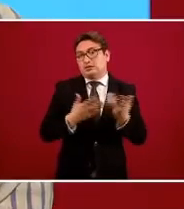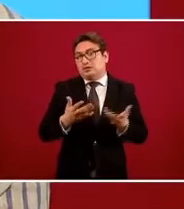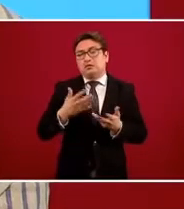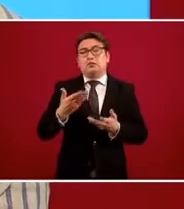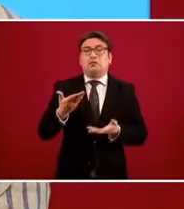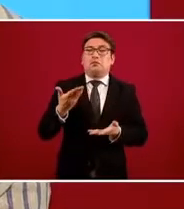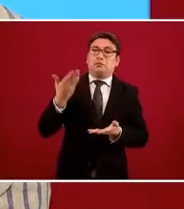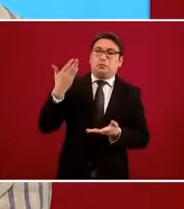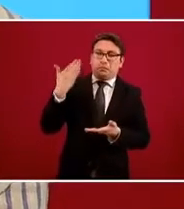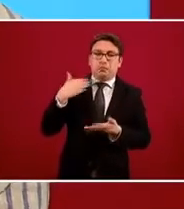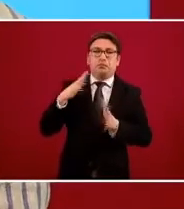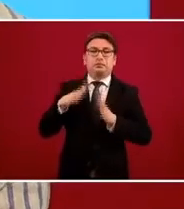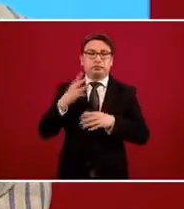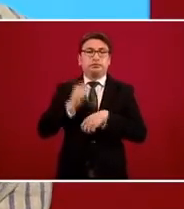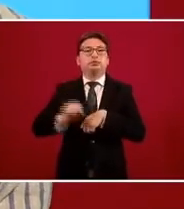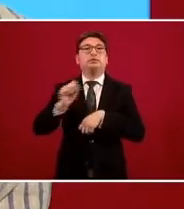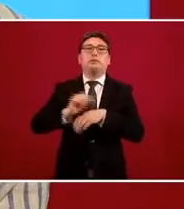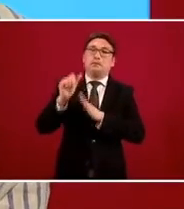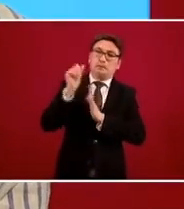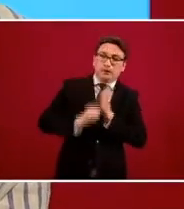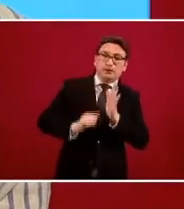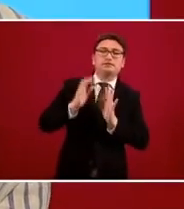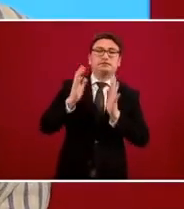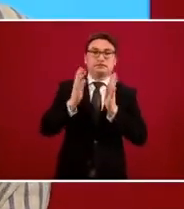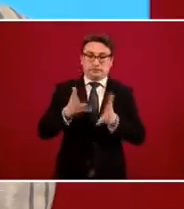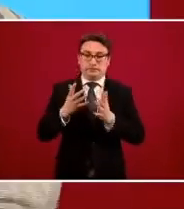number. Since a couple